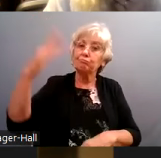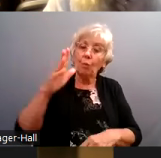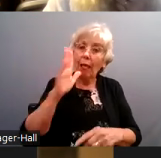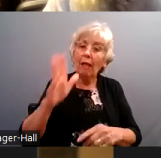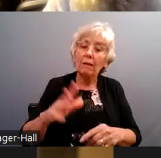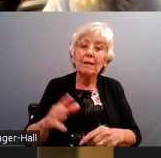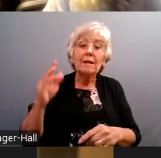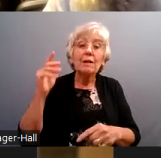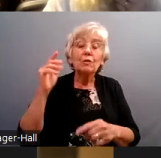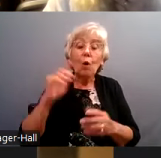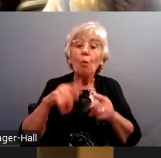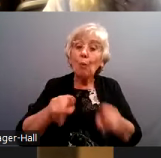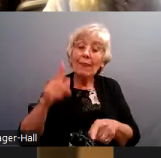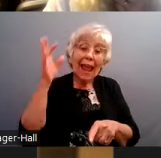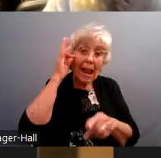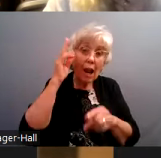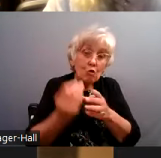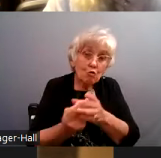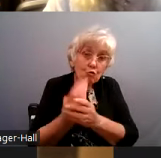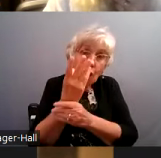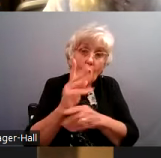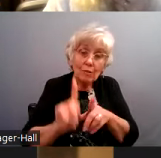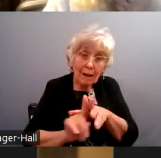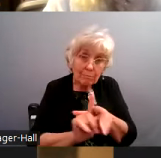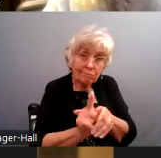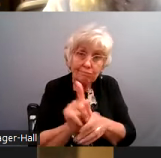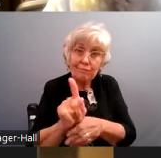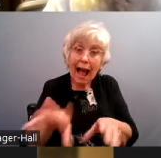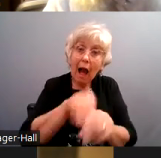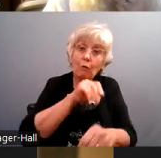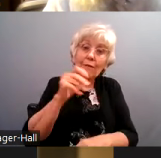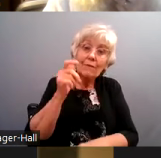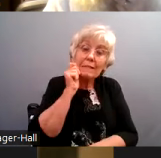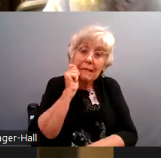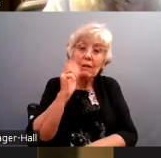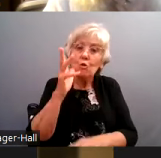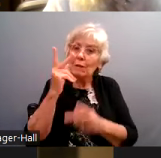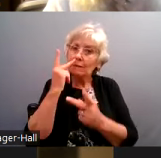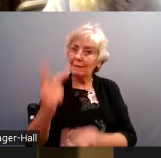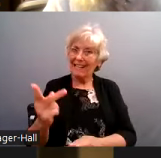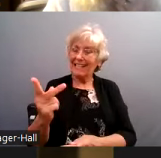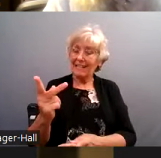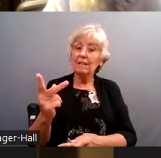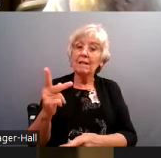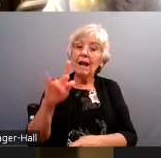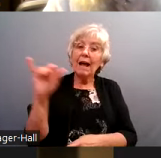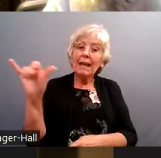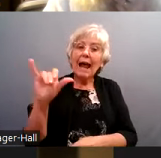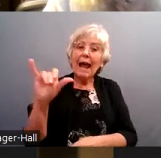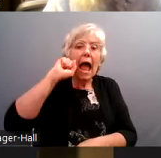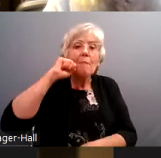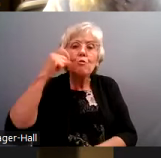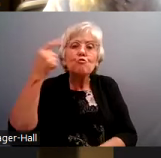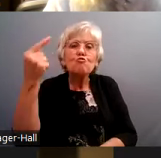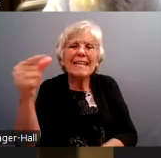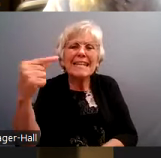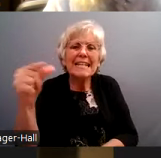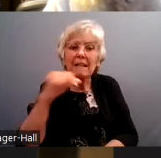it's growing out of the follicle in the skin, that's what we're going to see. And you're going to see like an apple green. It's